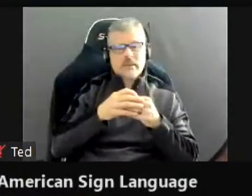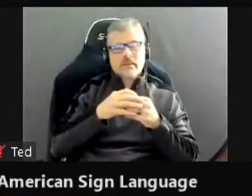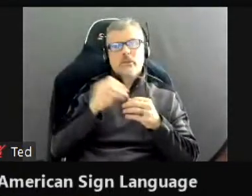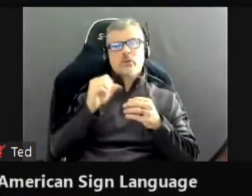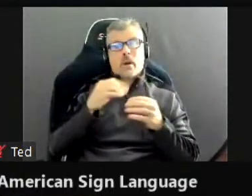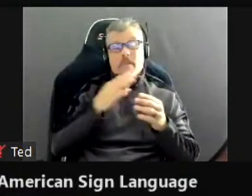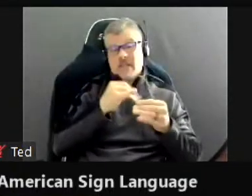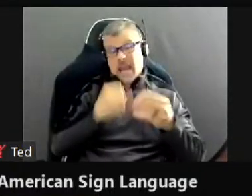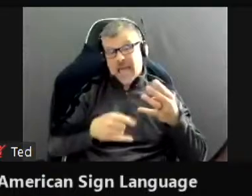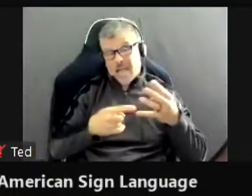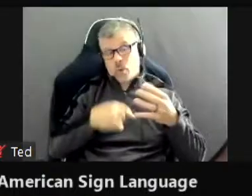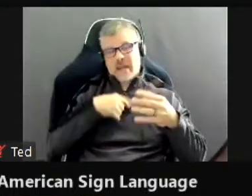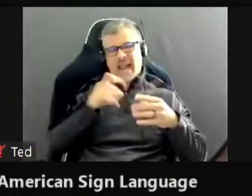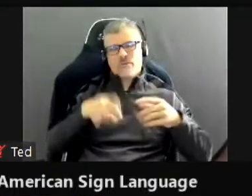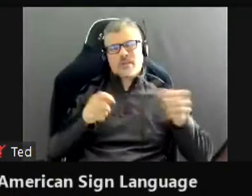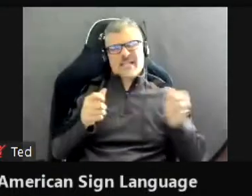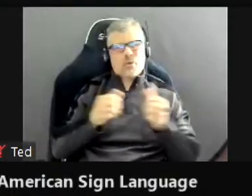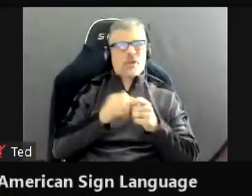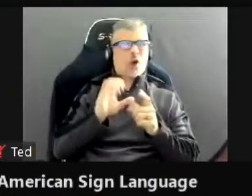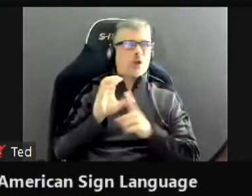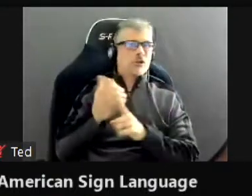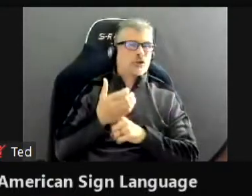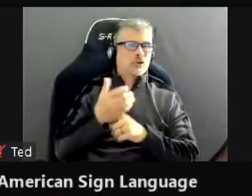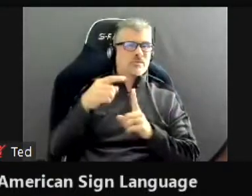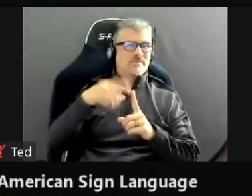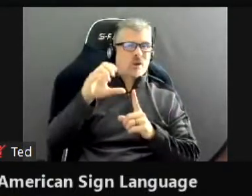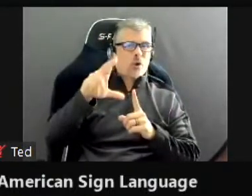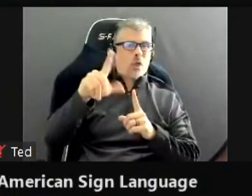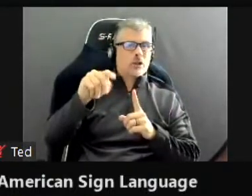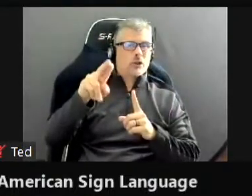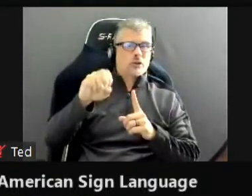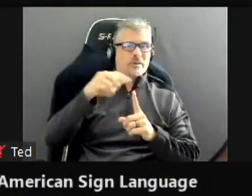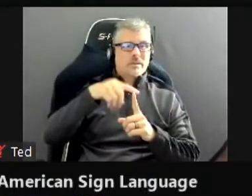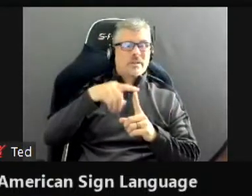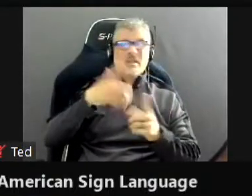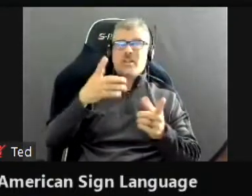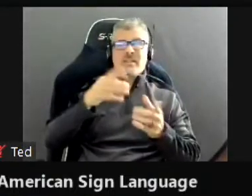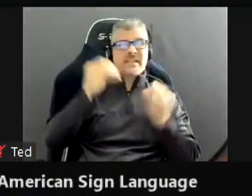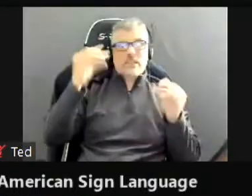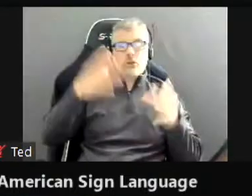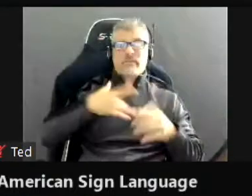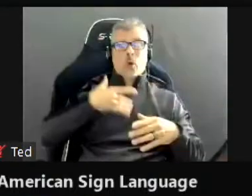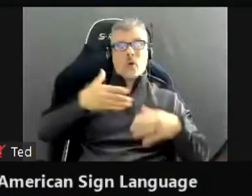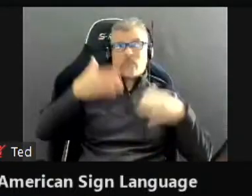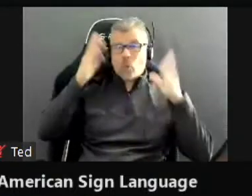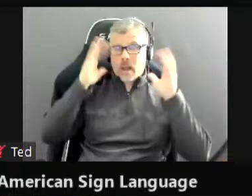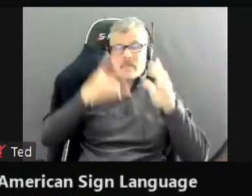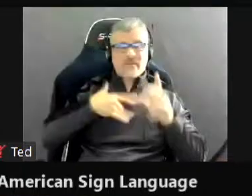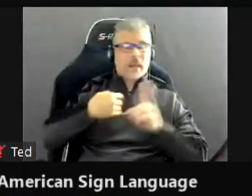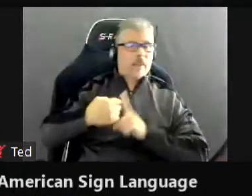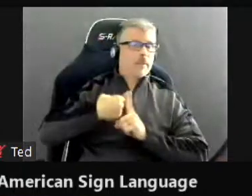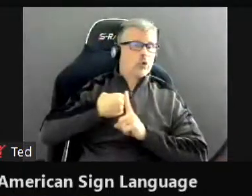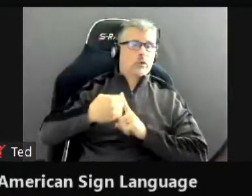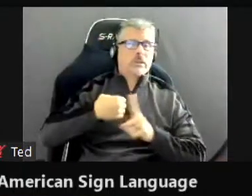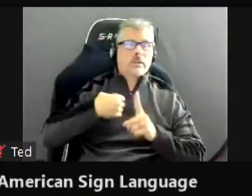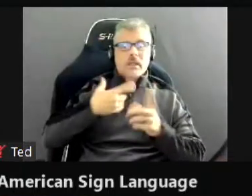the culture. Teachers are so overwhelmed and abused that they need